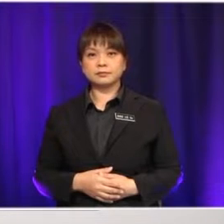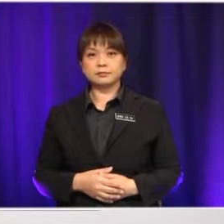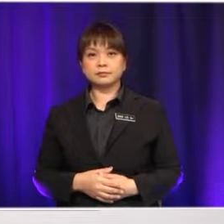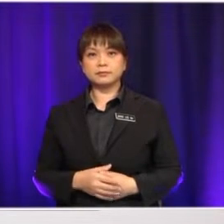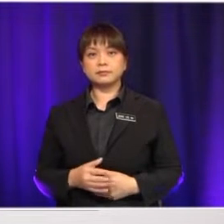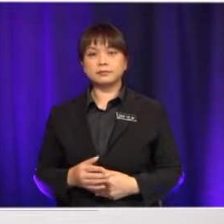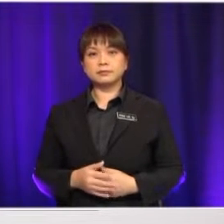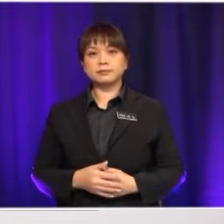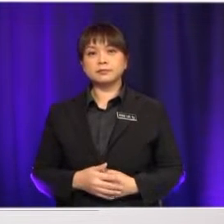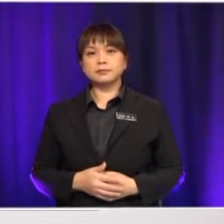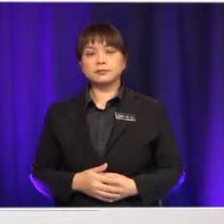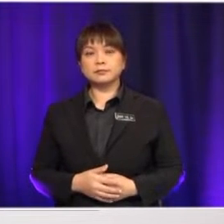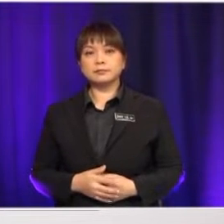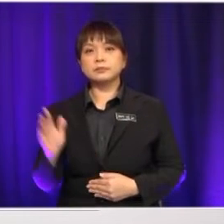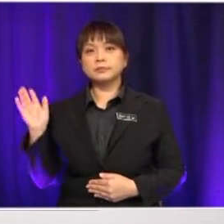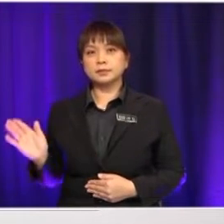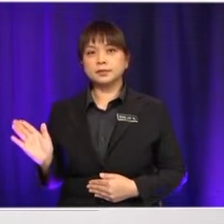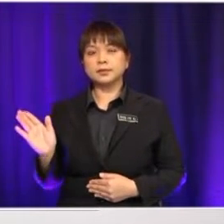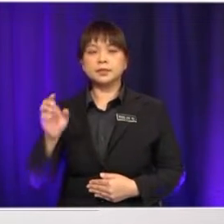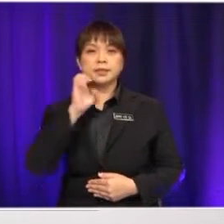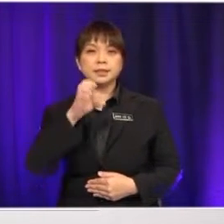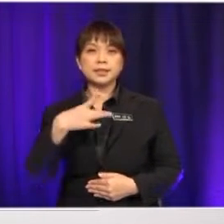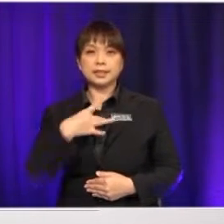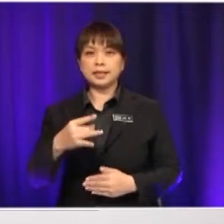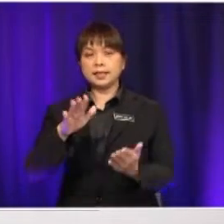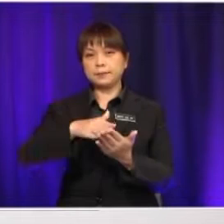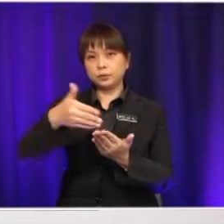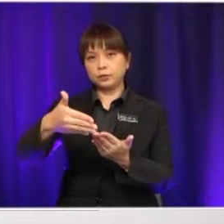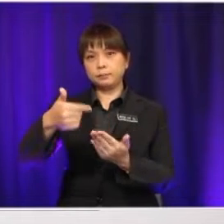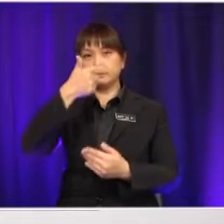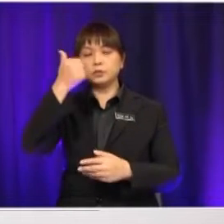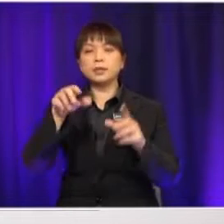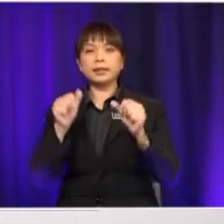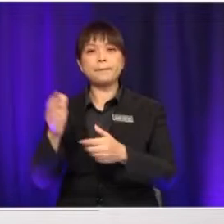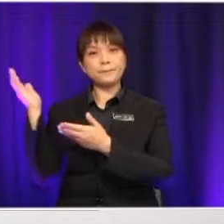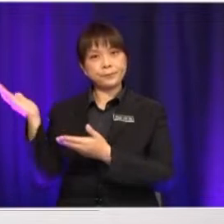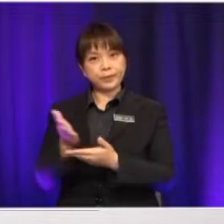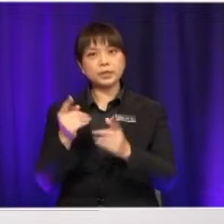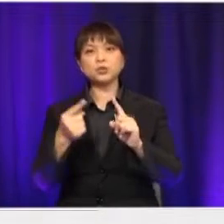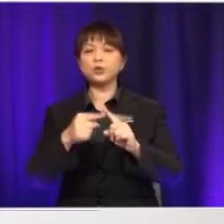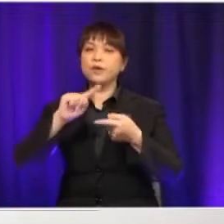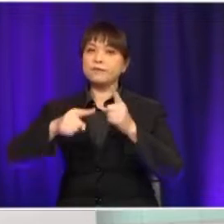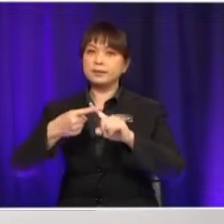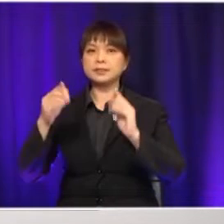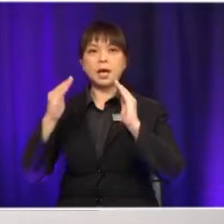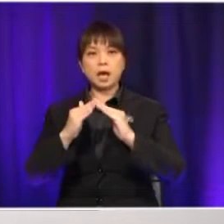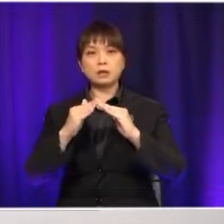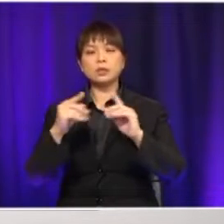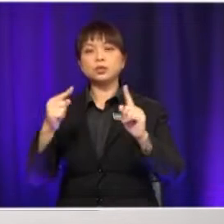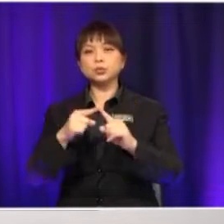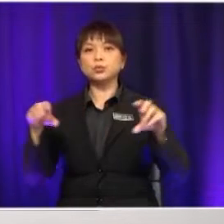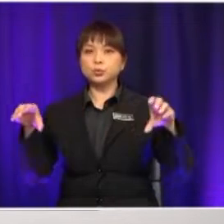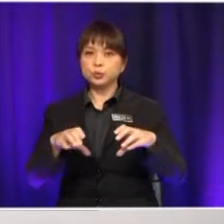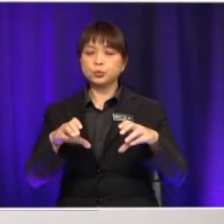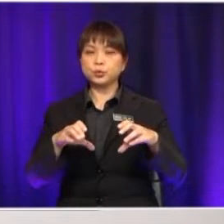very light and portable. I can bring it when I go to my friend's house to do some assignment or projects. Besides, a laptop uses